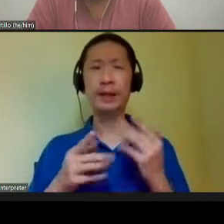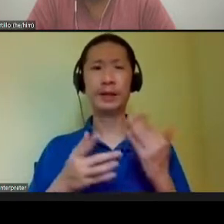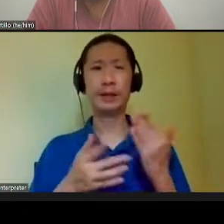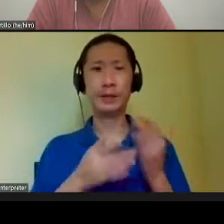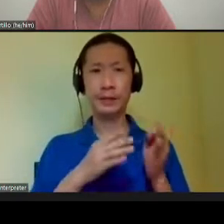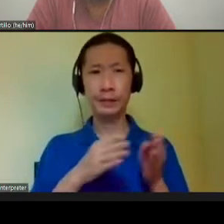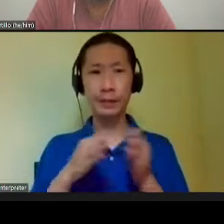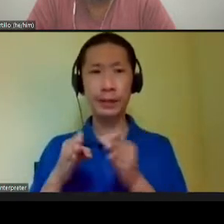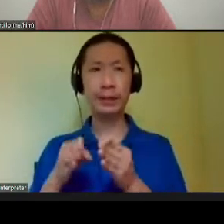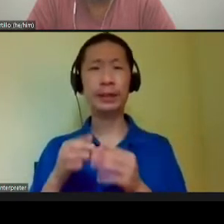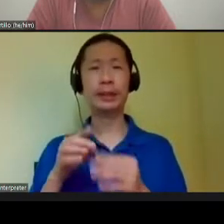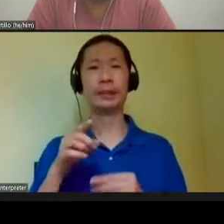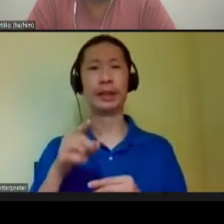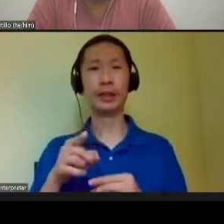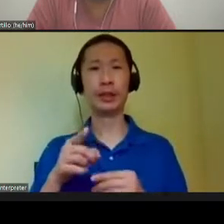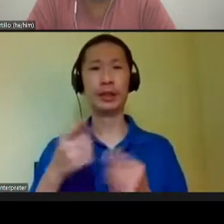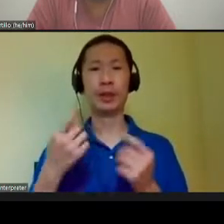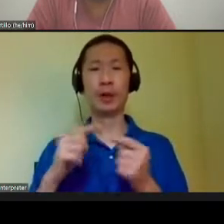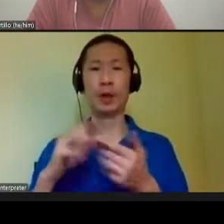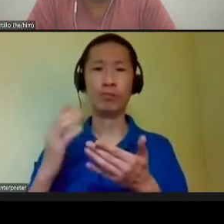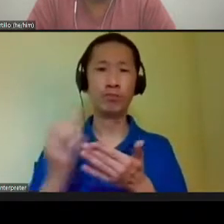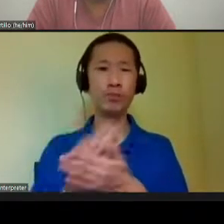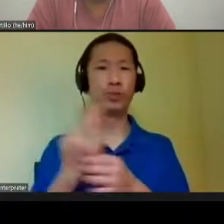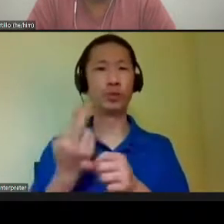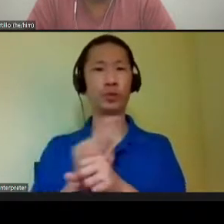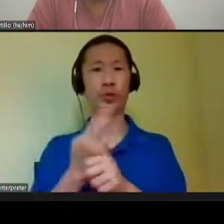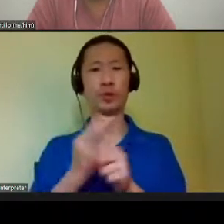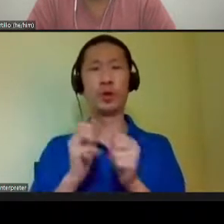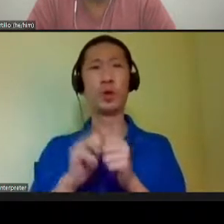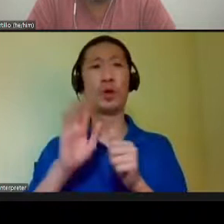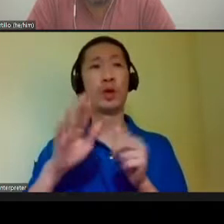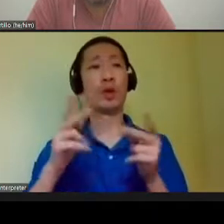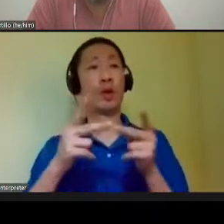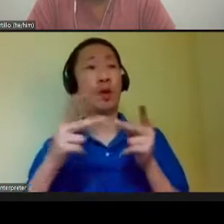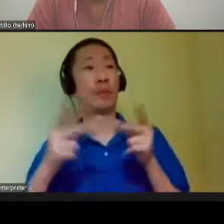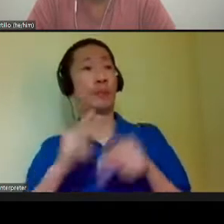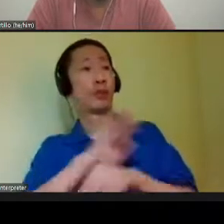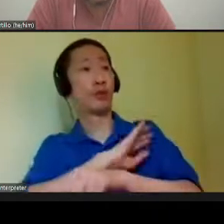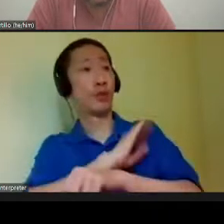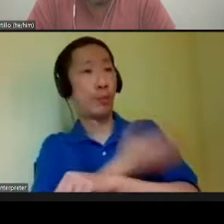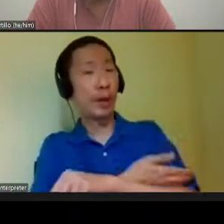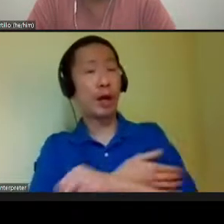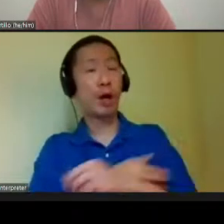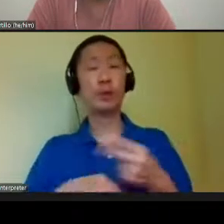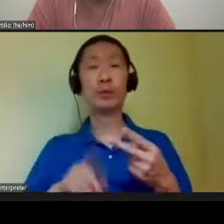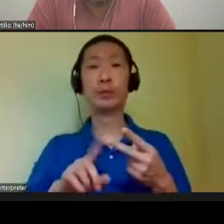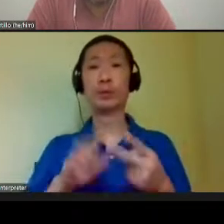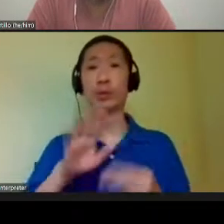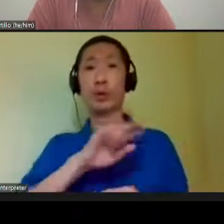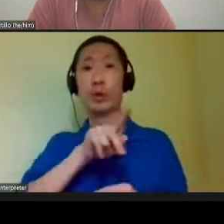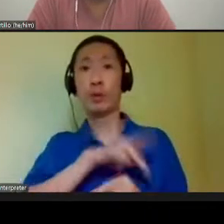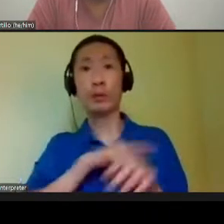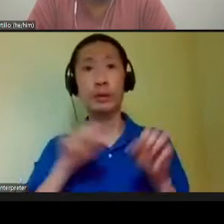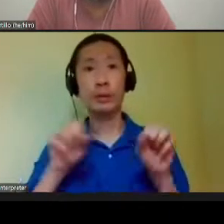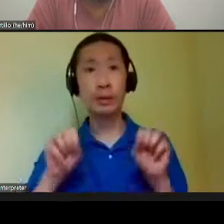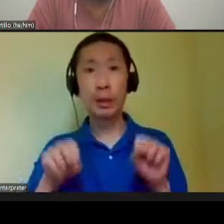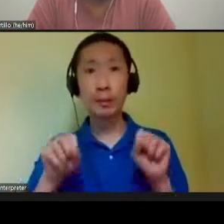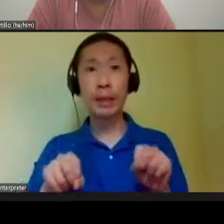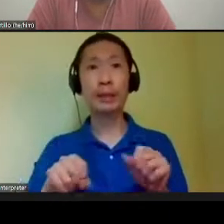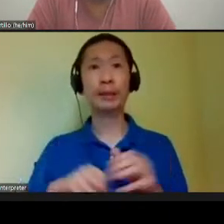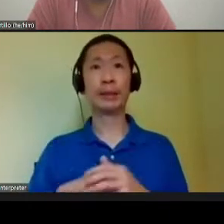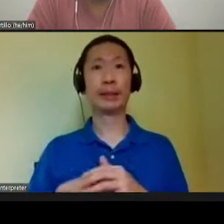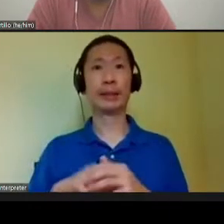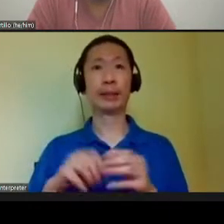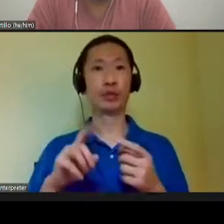you're sort of tapping into, given your positional power, given your personal capacity